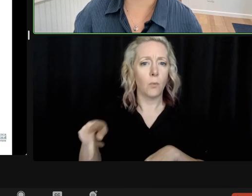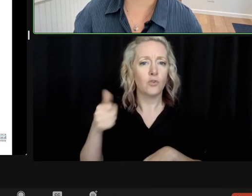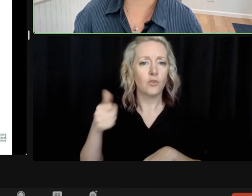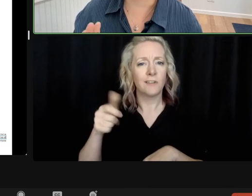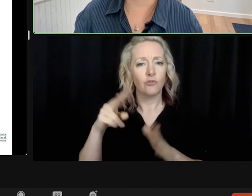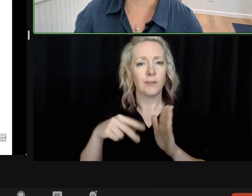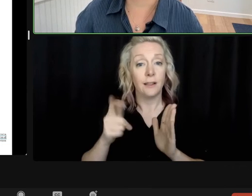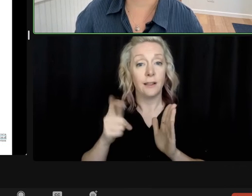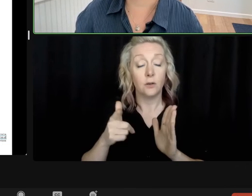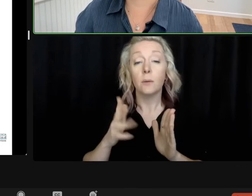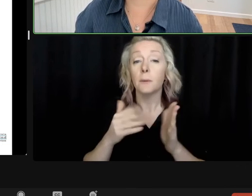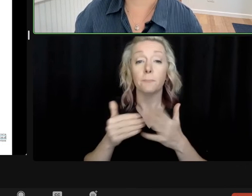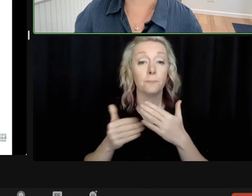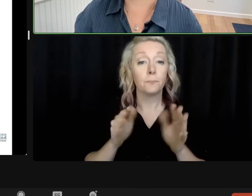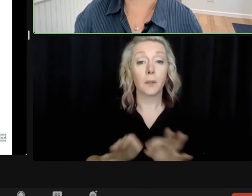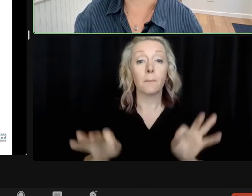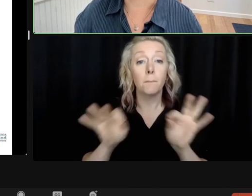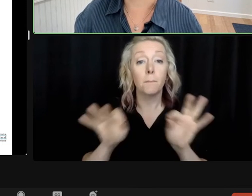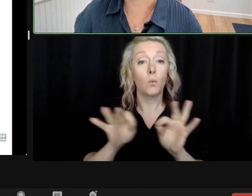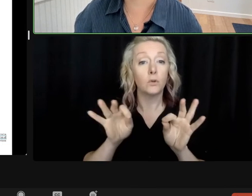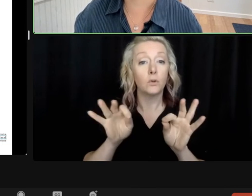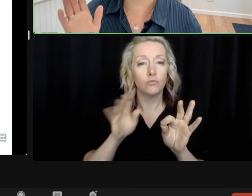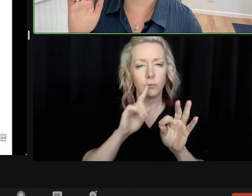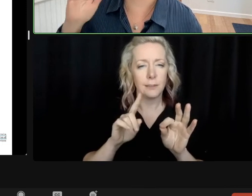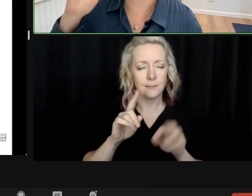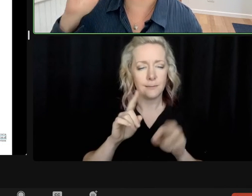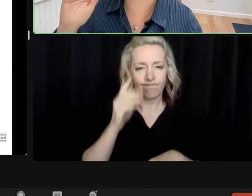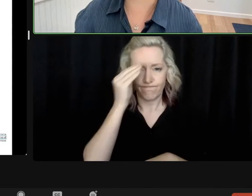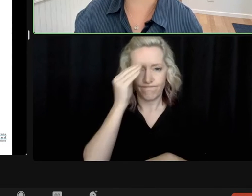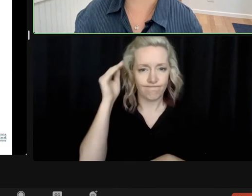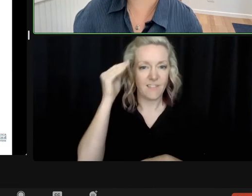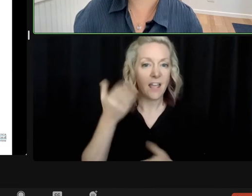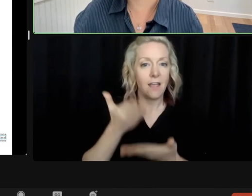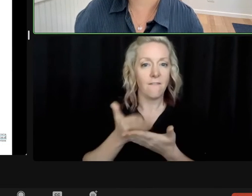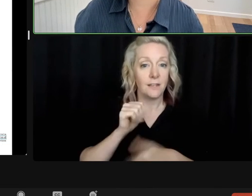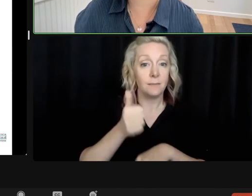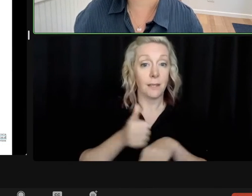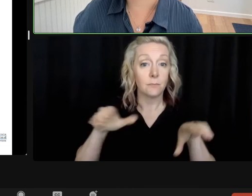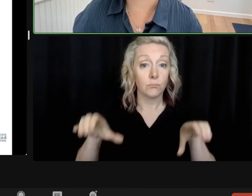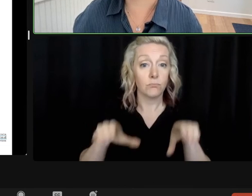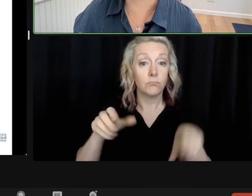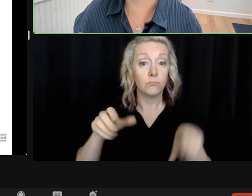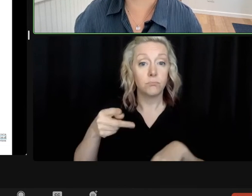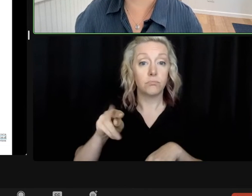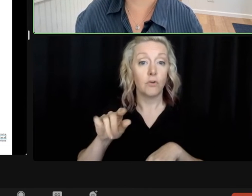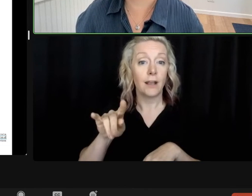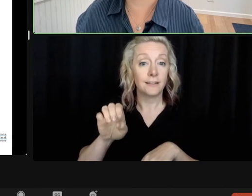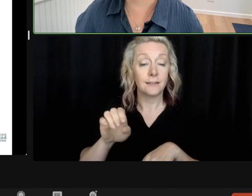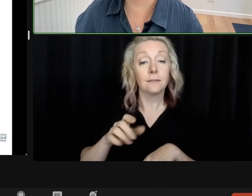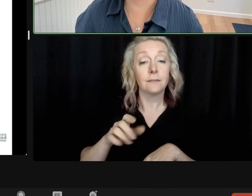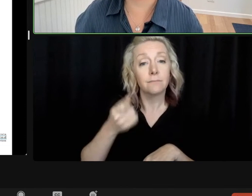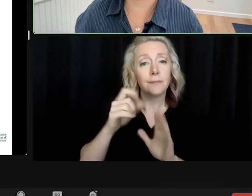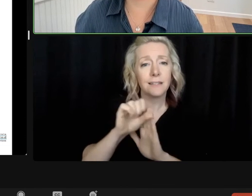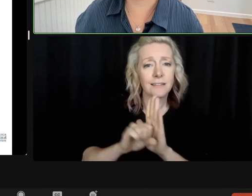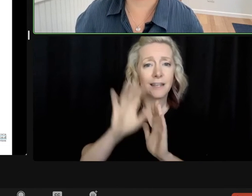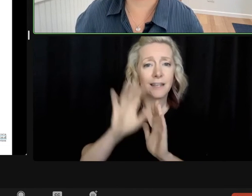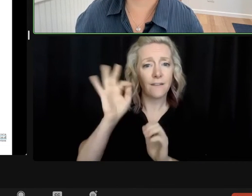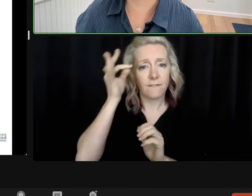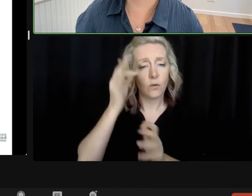that's important is that we have to think about evidence-based practices. This is what state and federal governments in terms of educational practice